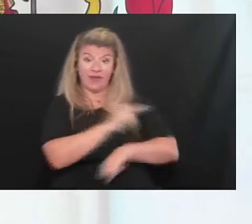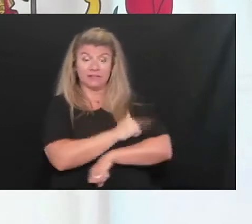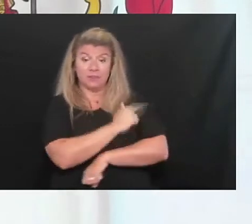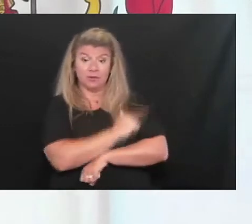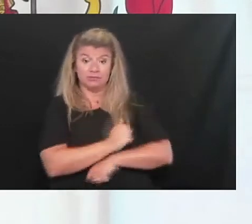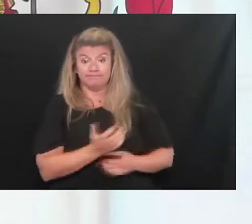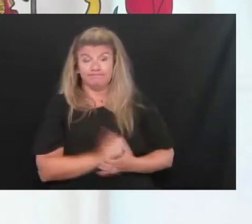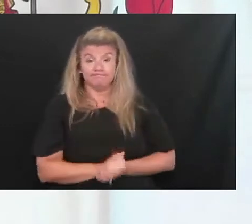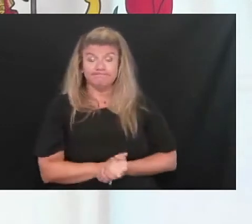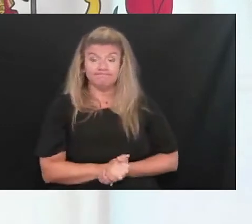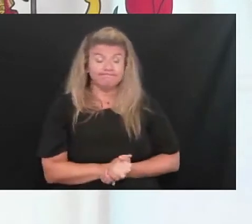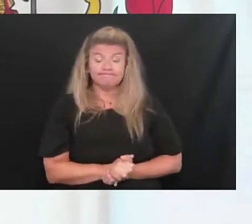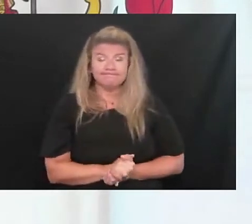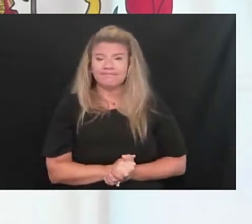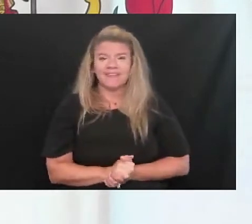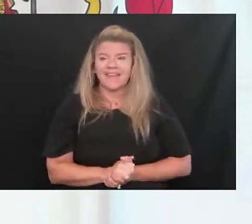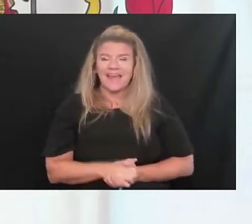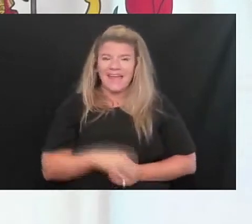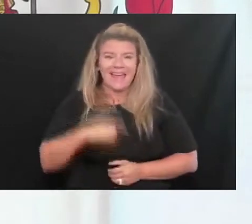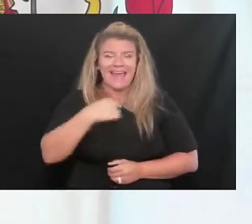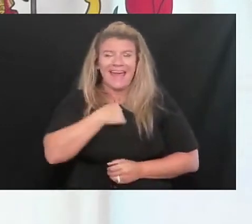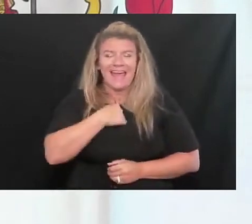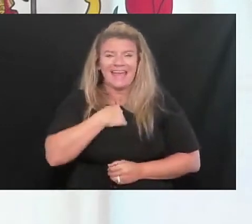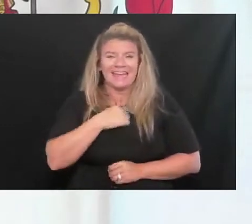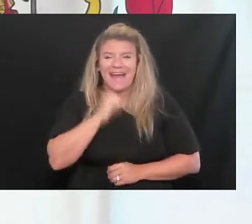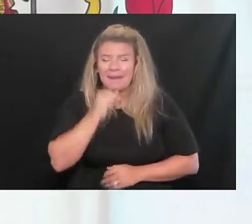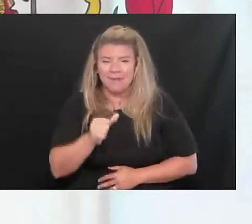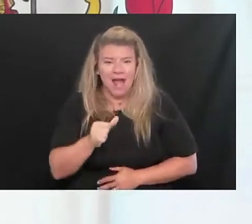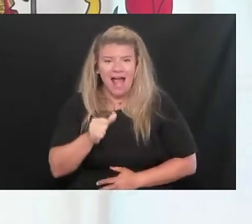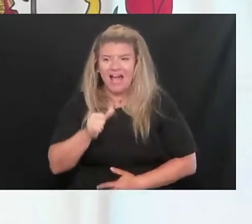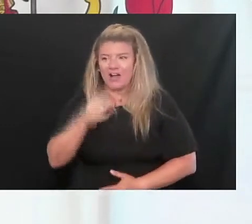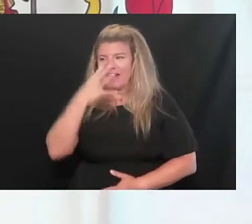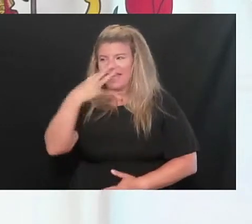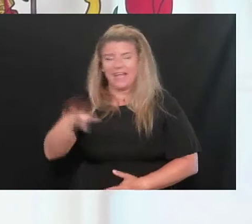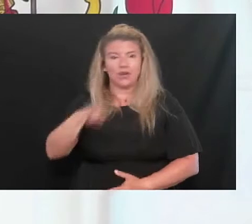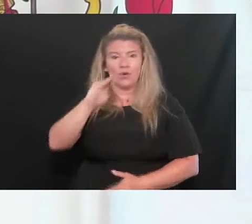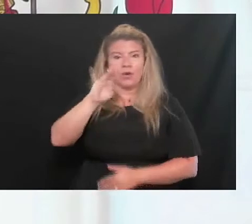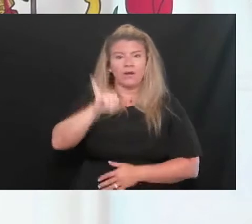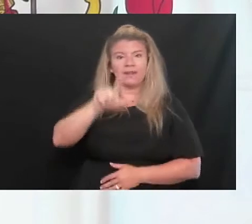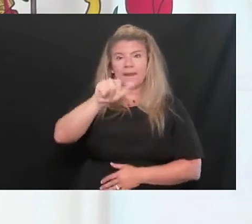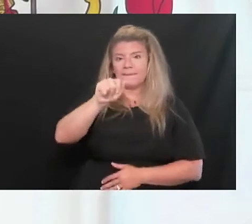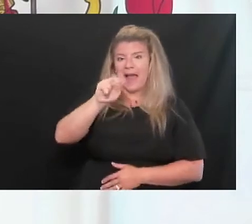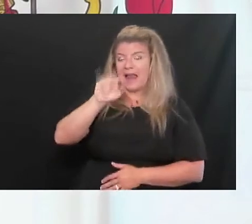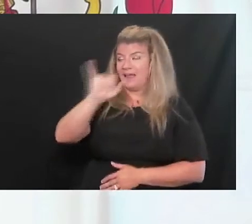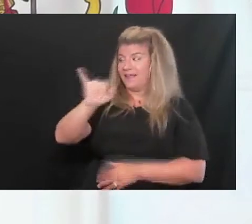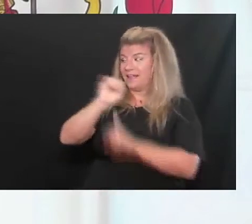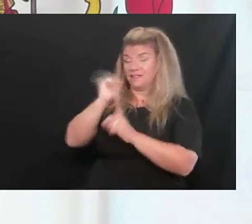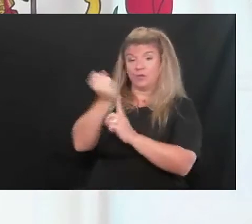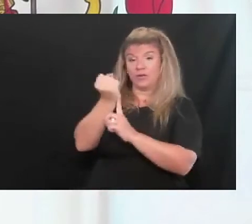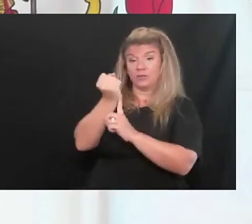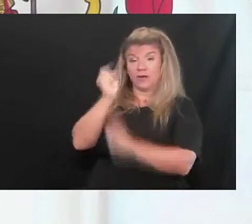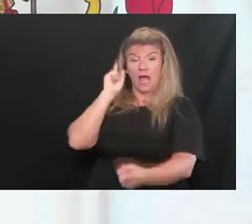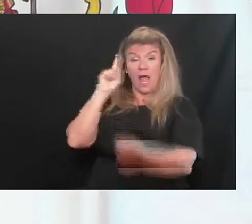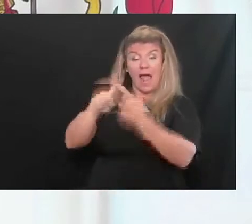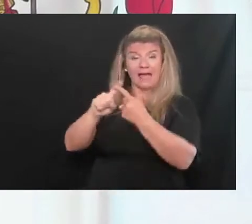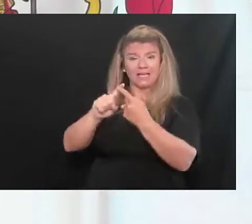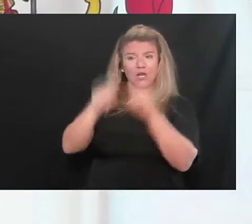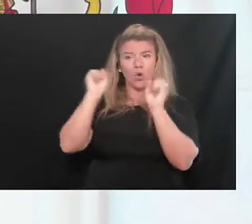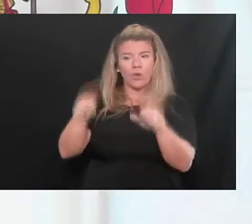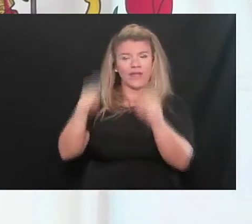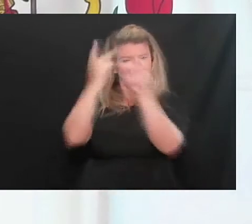am absolutely not going to turn loose the Milan situation until we can absolutely flip every